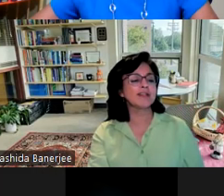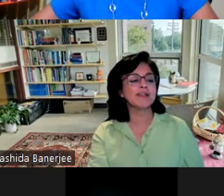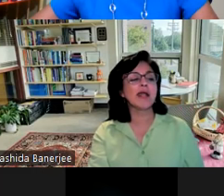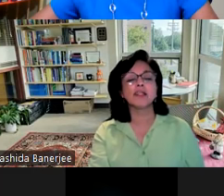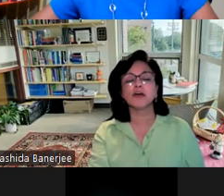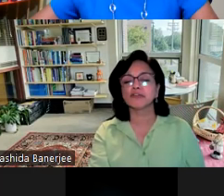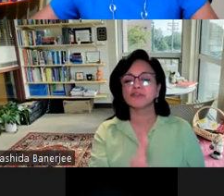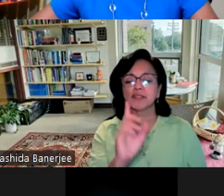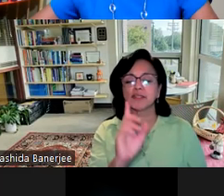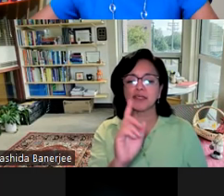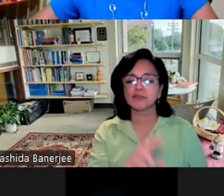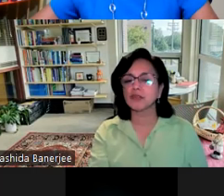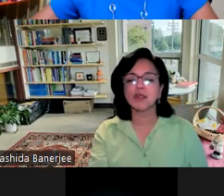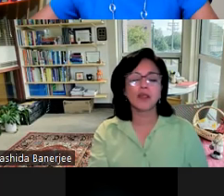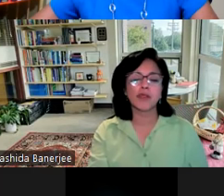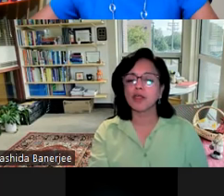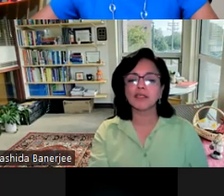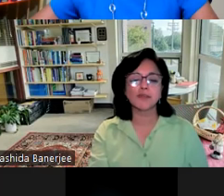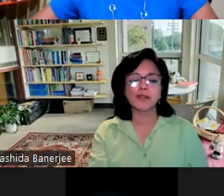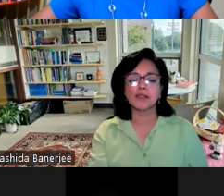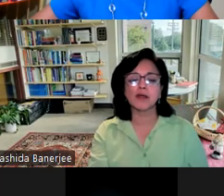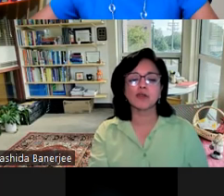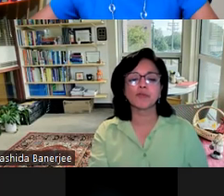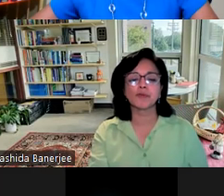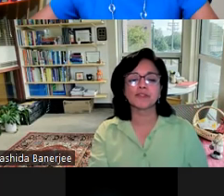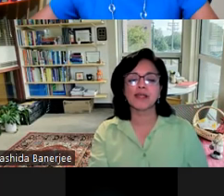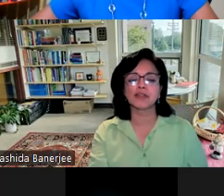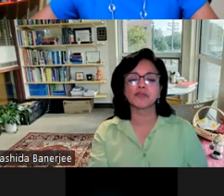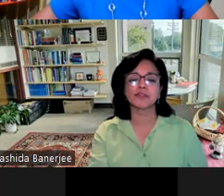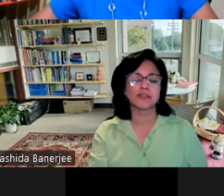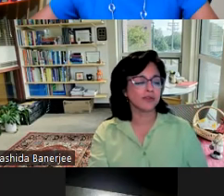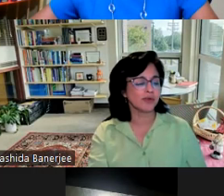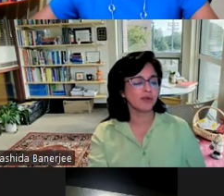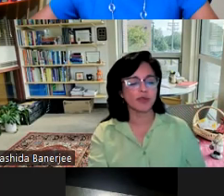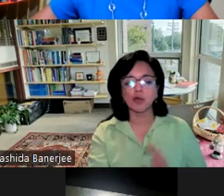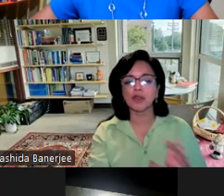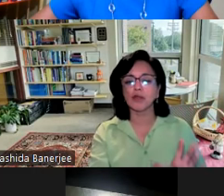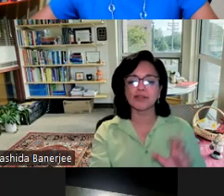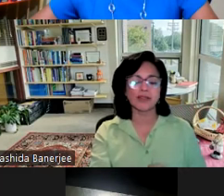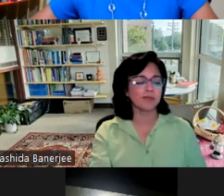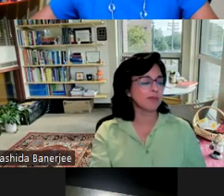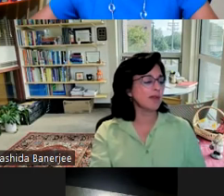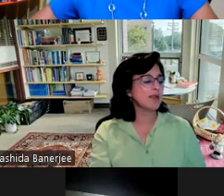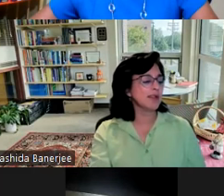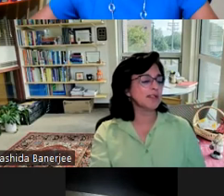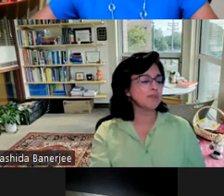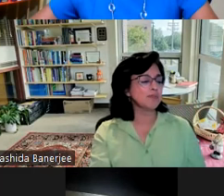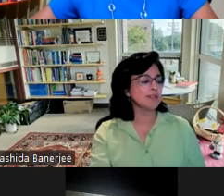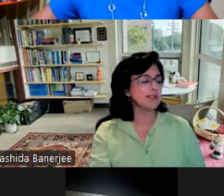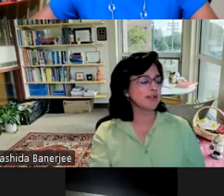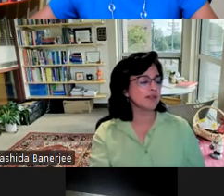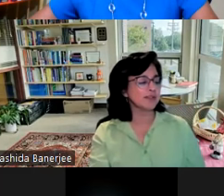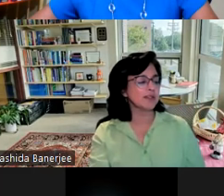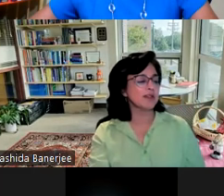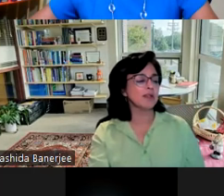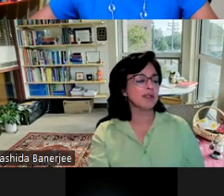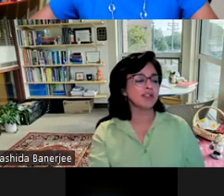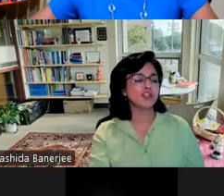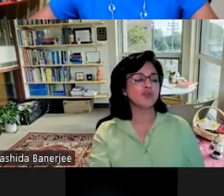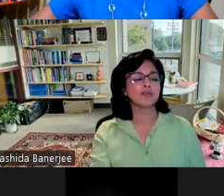write 9 out of 10 times. We are not expecting 100% accuracy here. We are okay with 90%